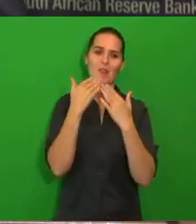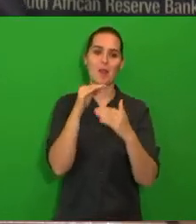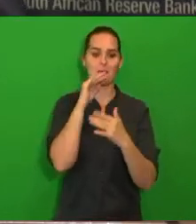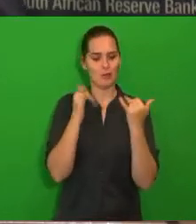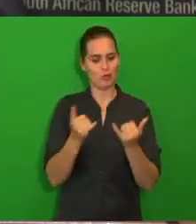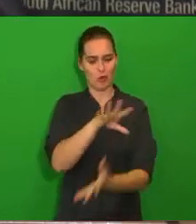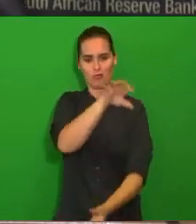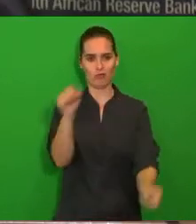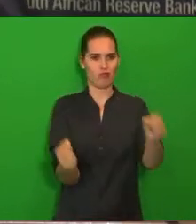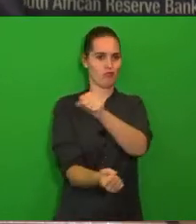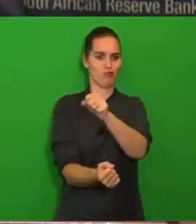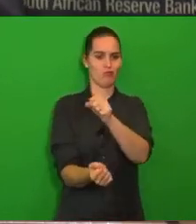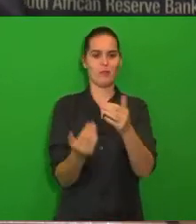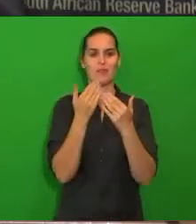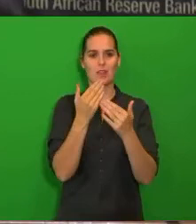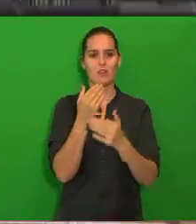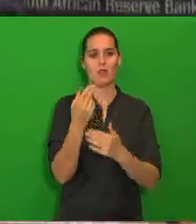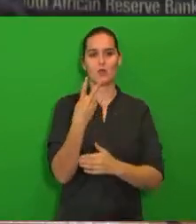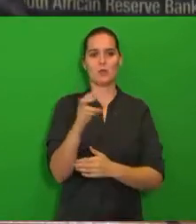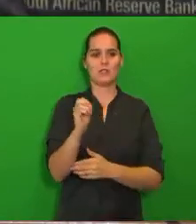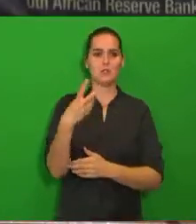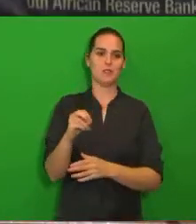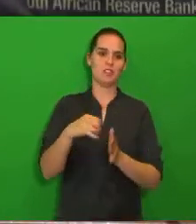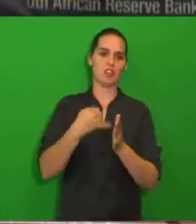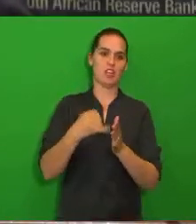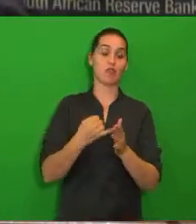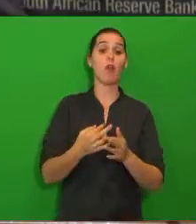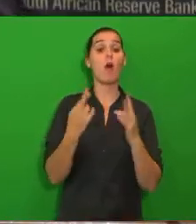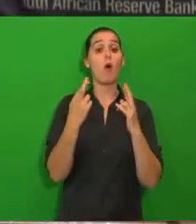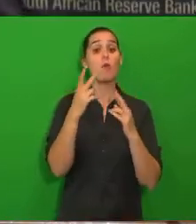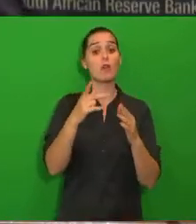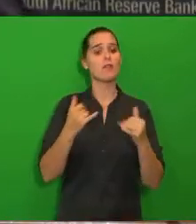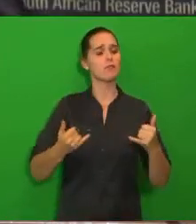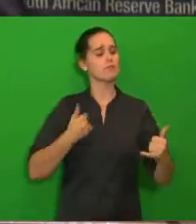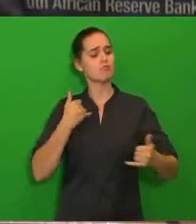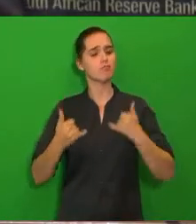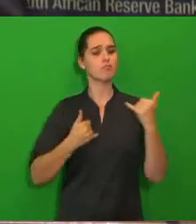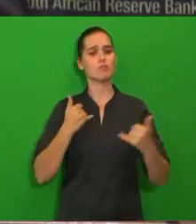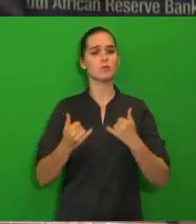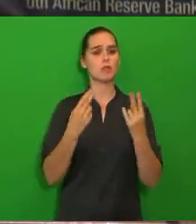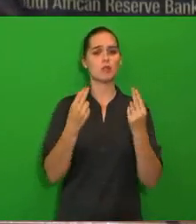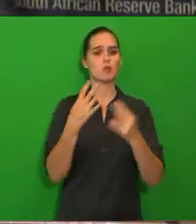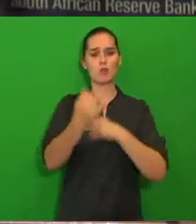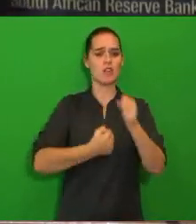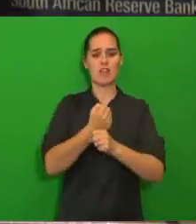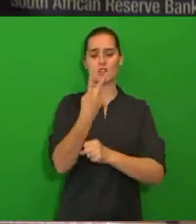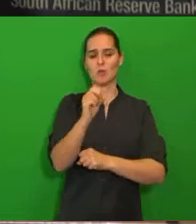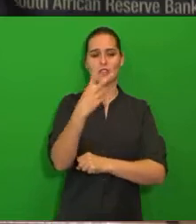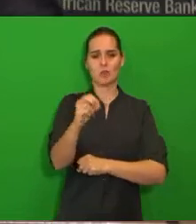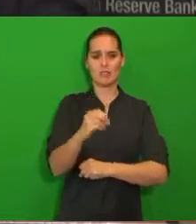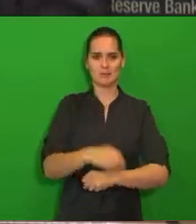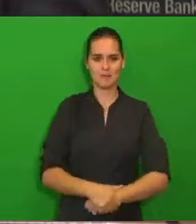the press conference of today, and may you have a very happy and prosperous 2020.